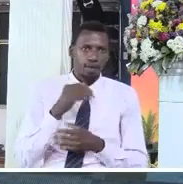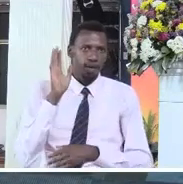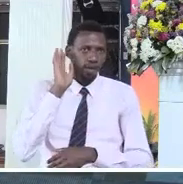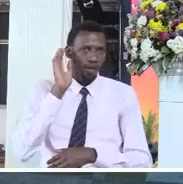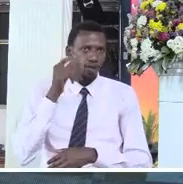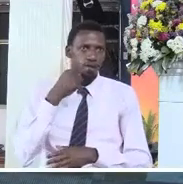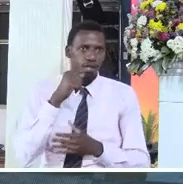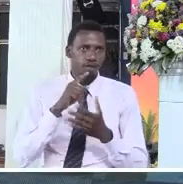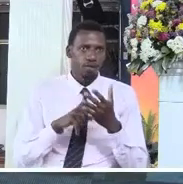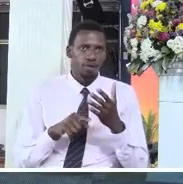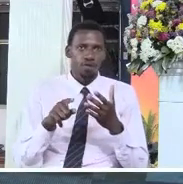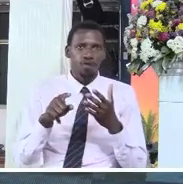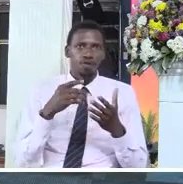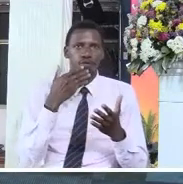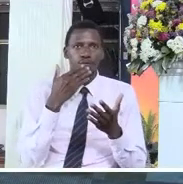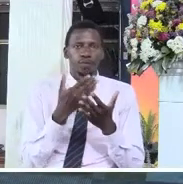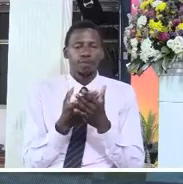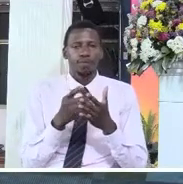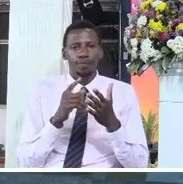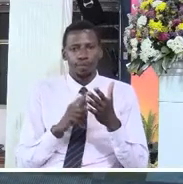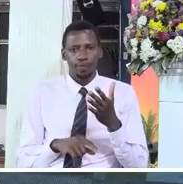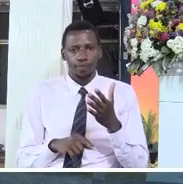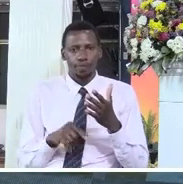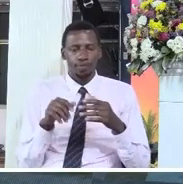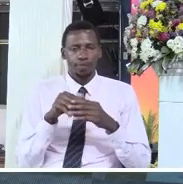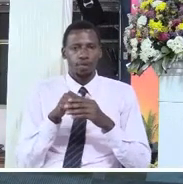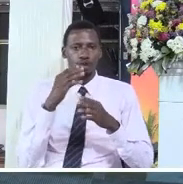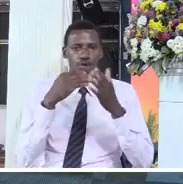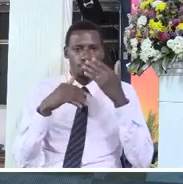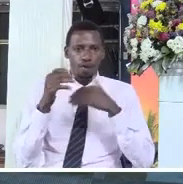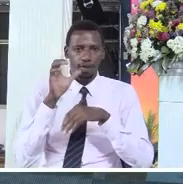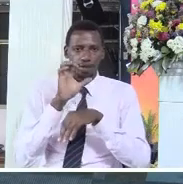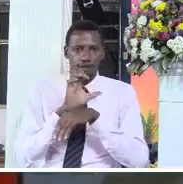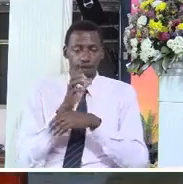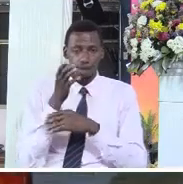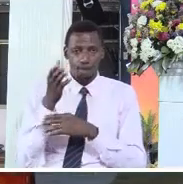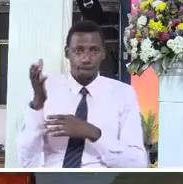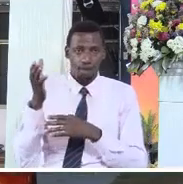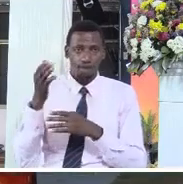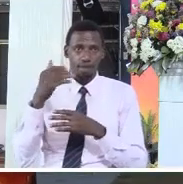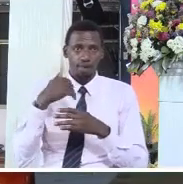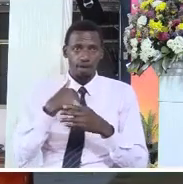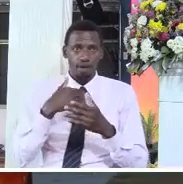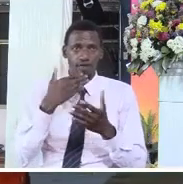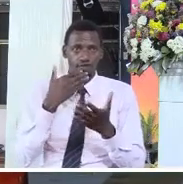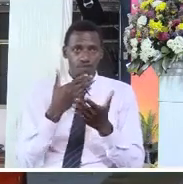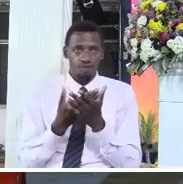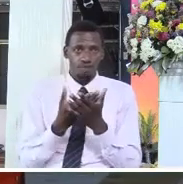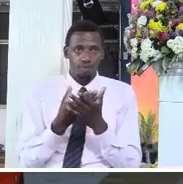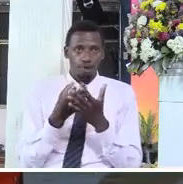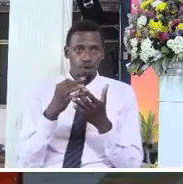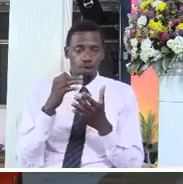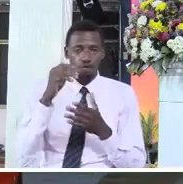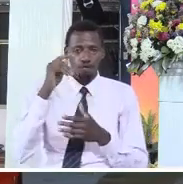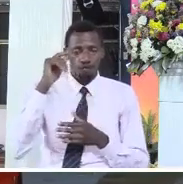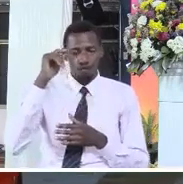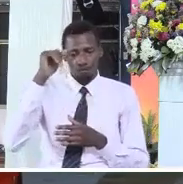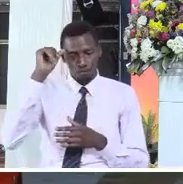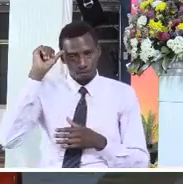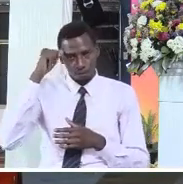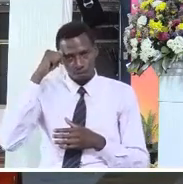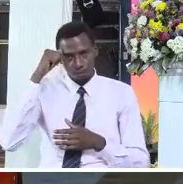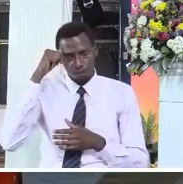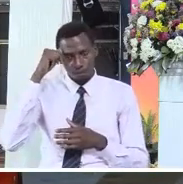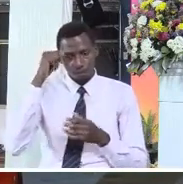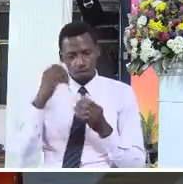you are appreciating that in a campus church setup, there is an appreciation of intellectual growth as well